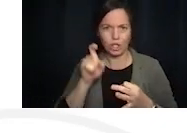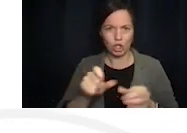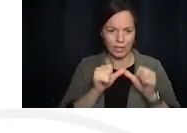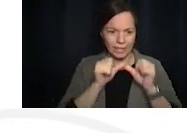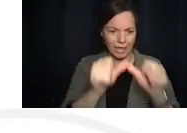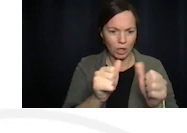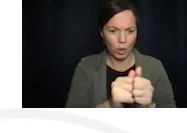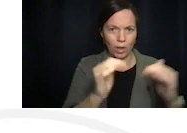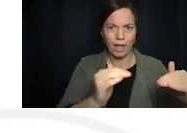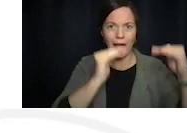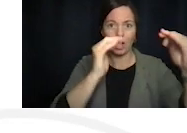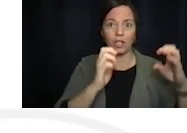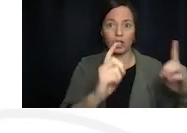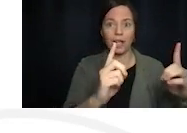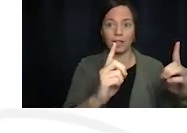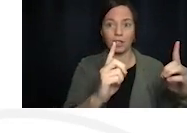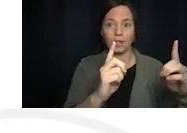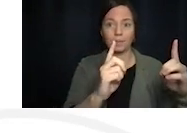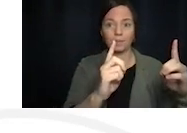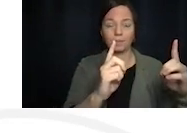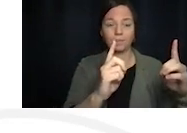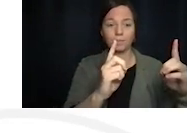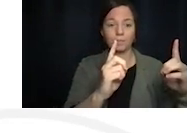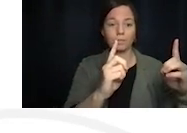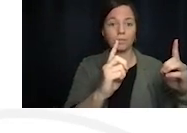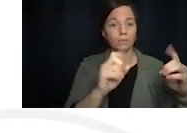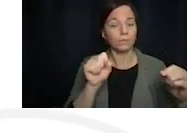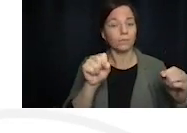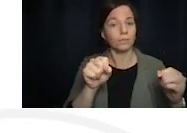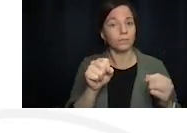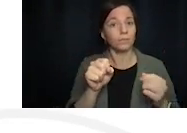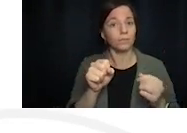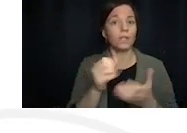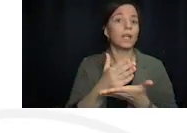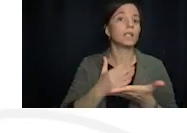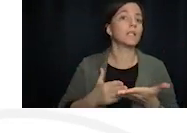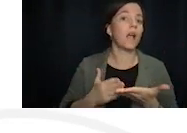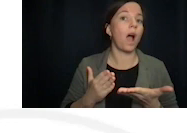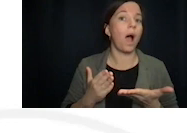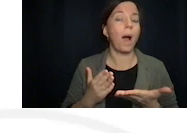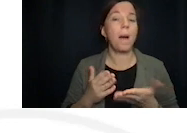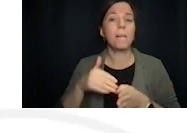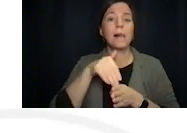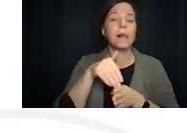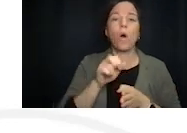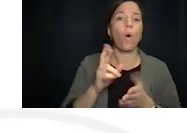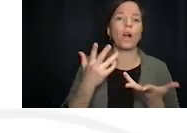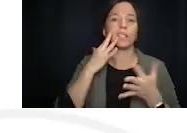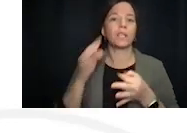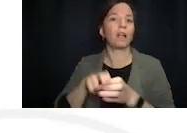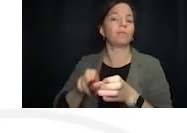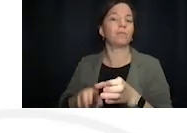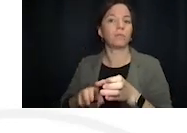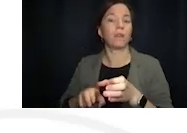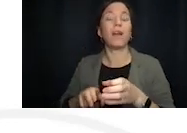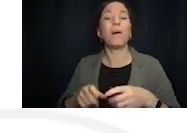higher education. While a great number of them have either checked out or they're on the fence, there's great opportunity for us as